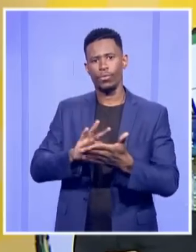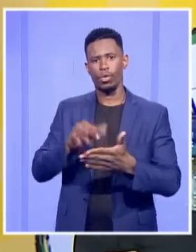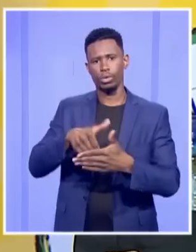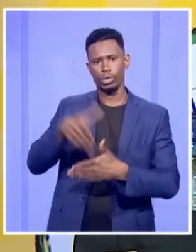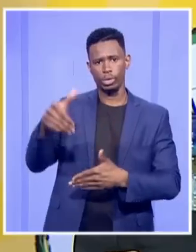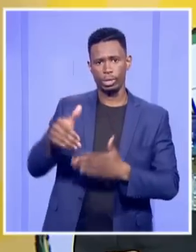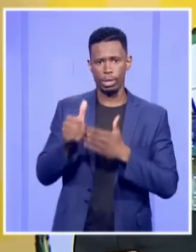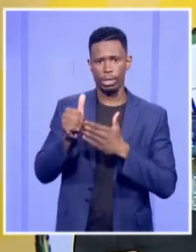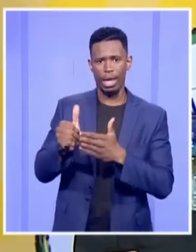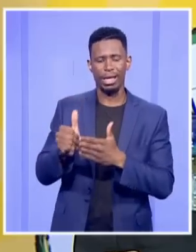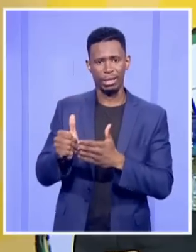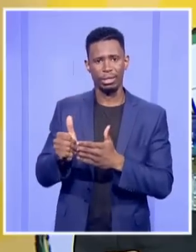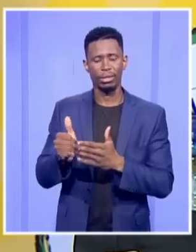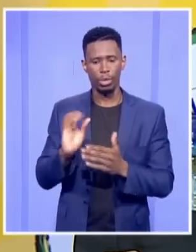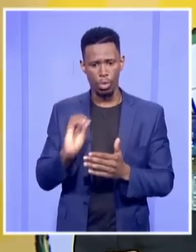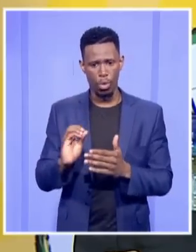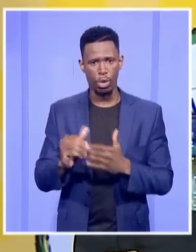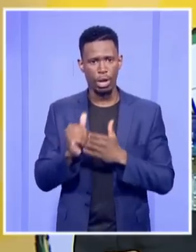Specifically,